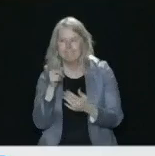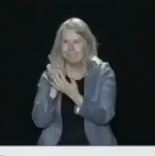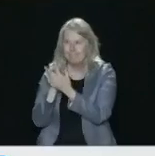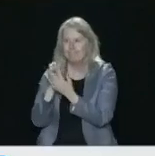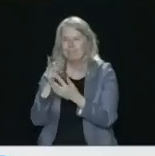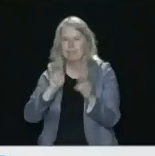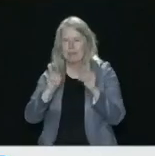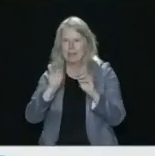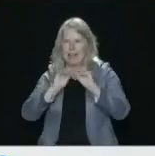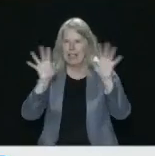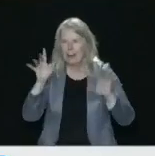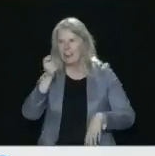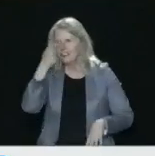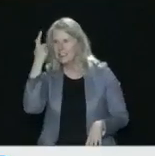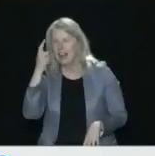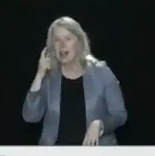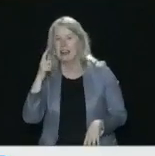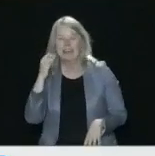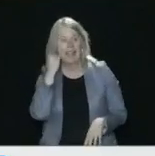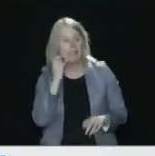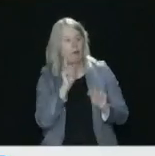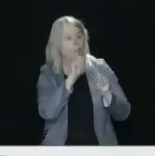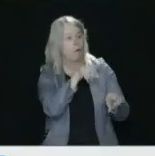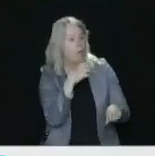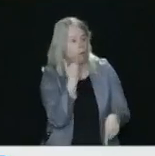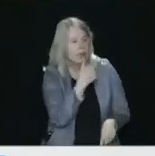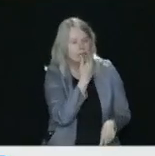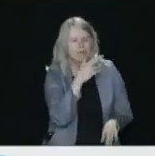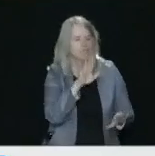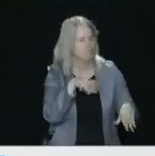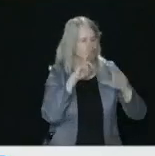even if it's not mandated or required,